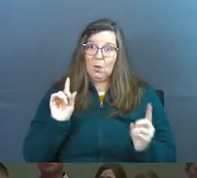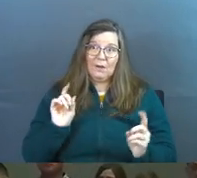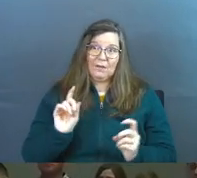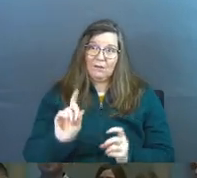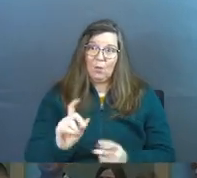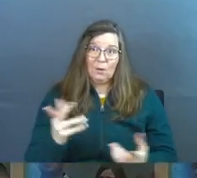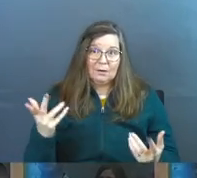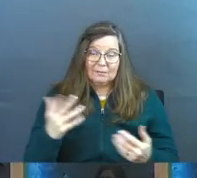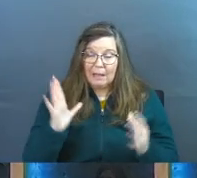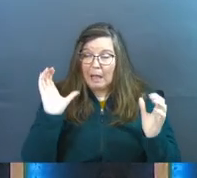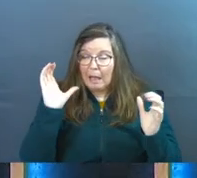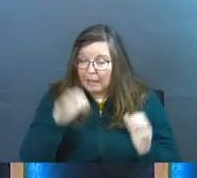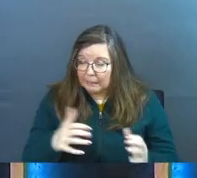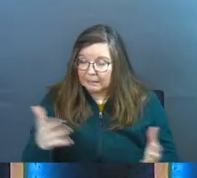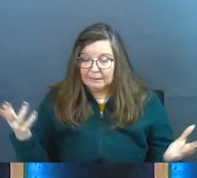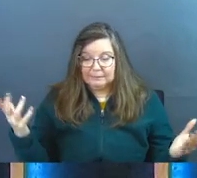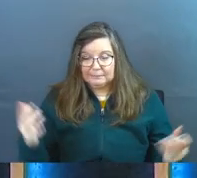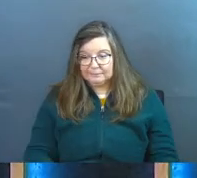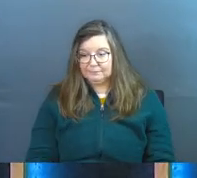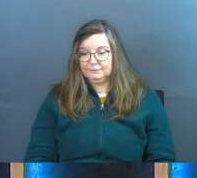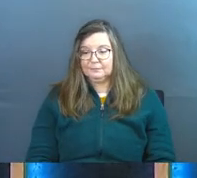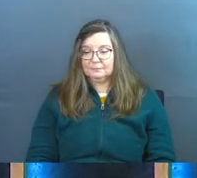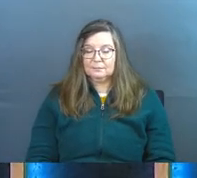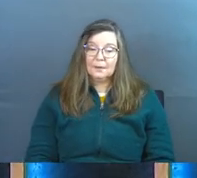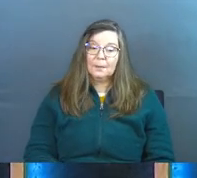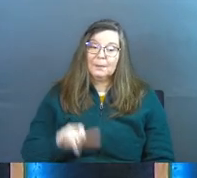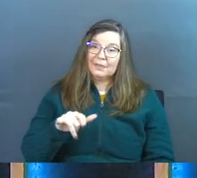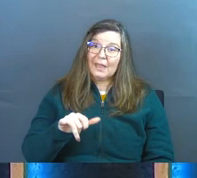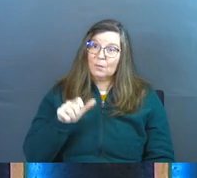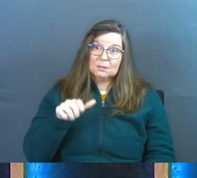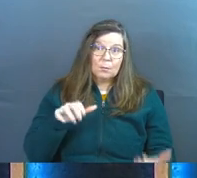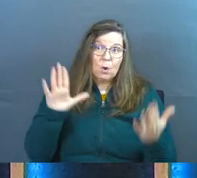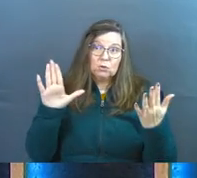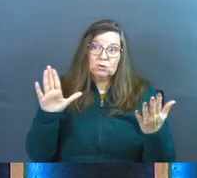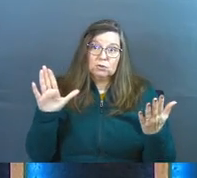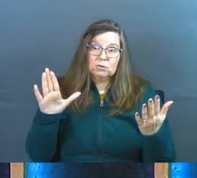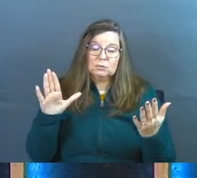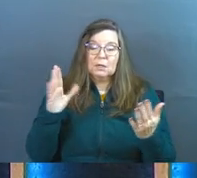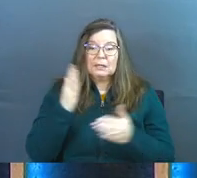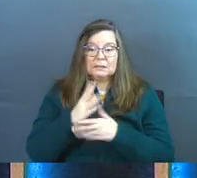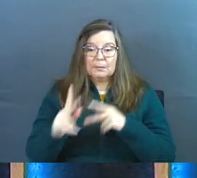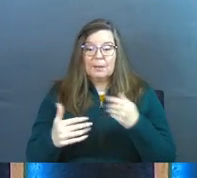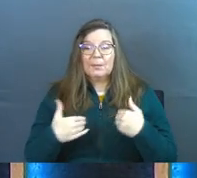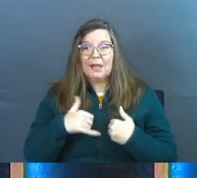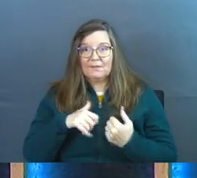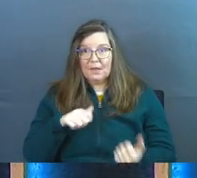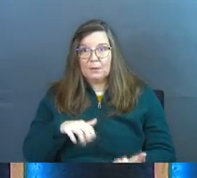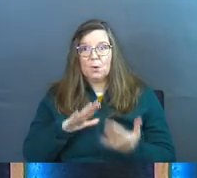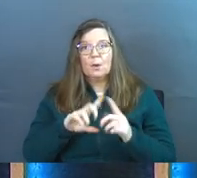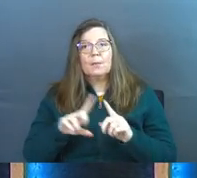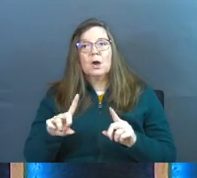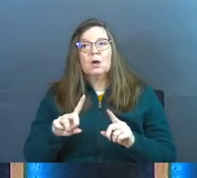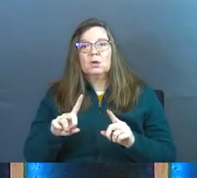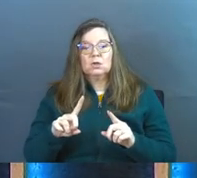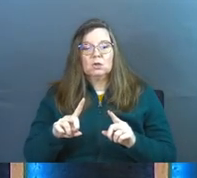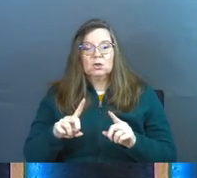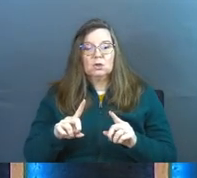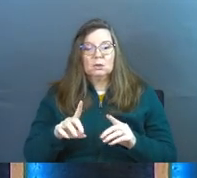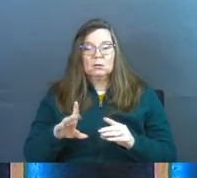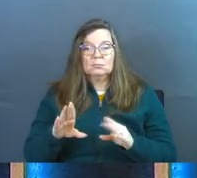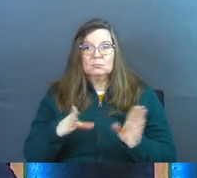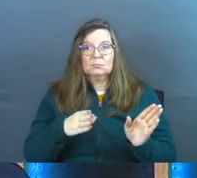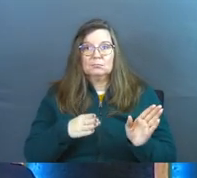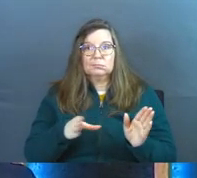came forward. Oddly. But that's an approach. And some people have that approach. But you're way over here